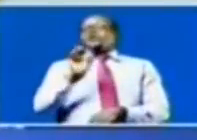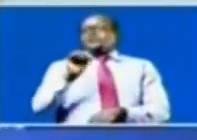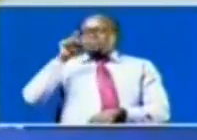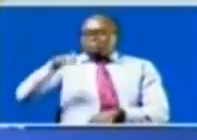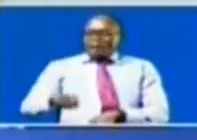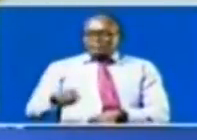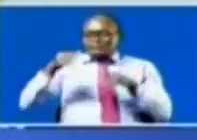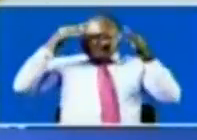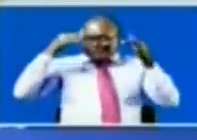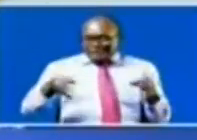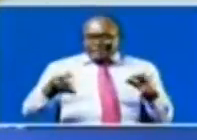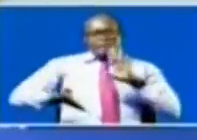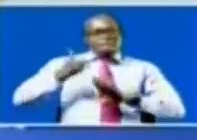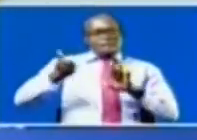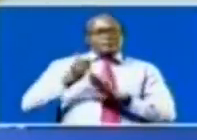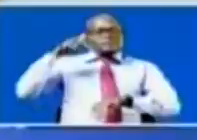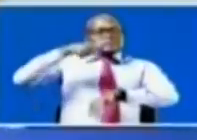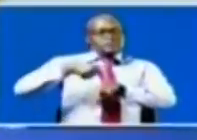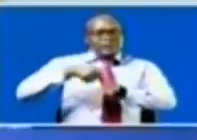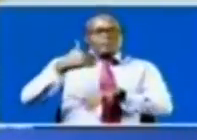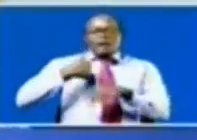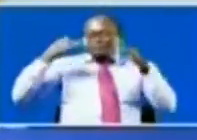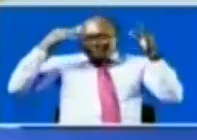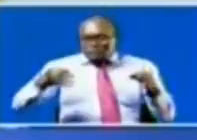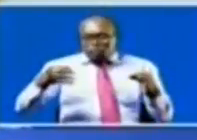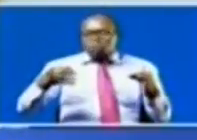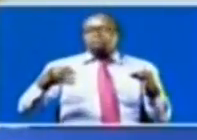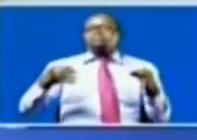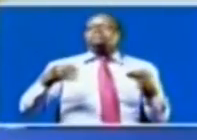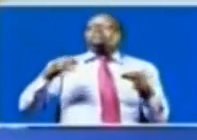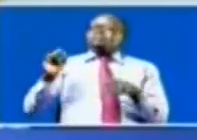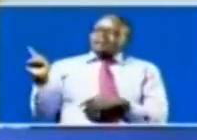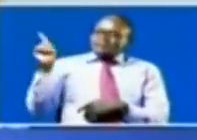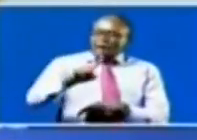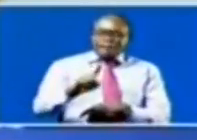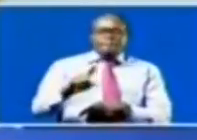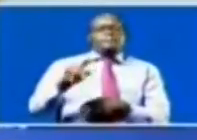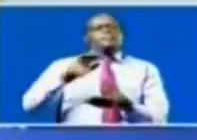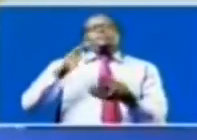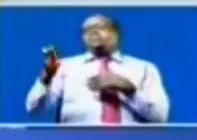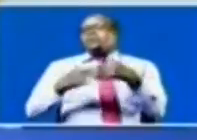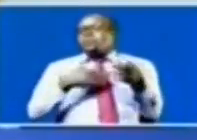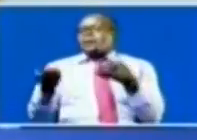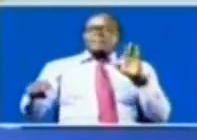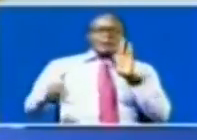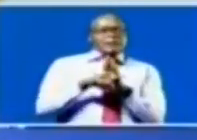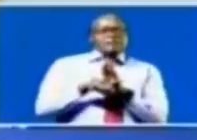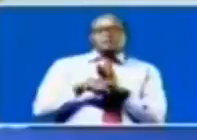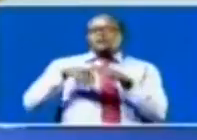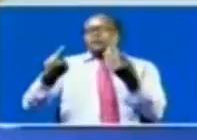people who are decisive. When there is a decision to be made, come out be it negative, be